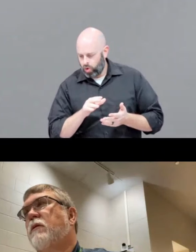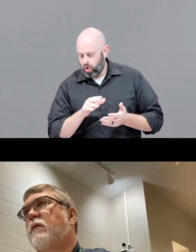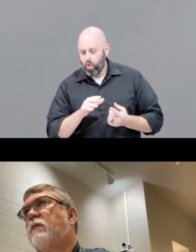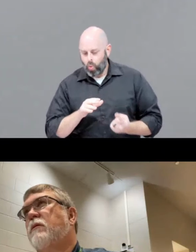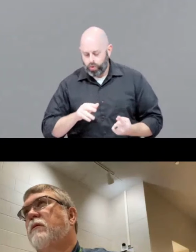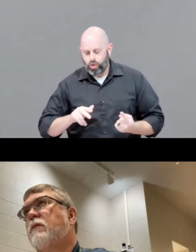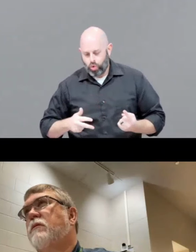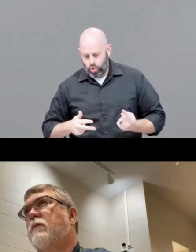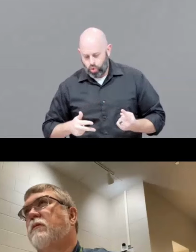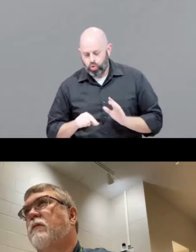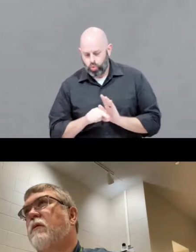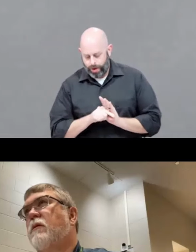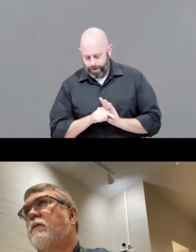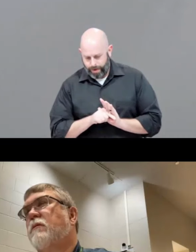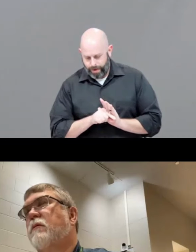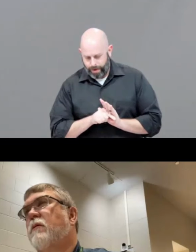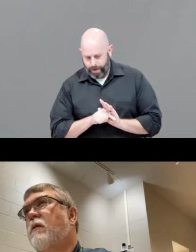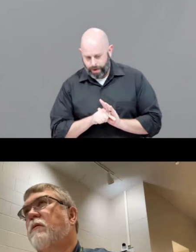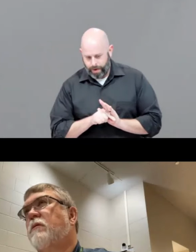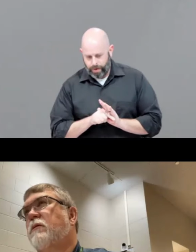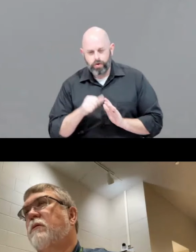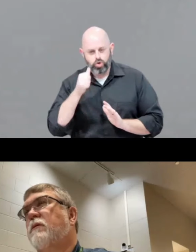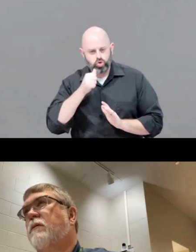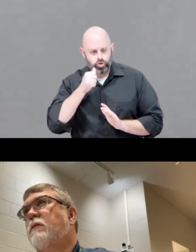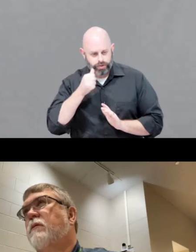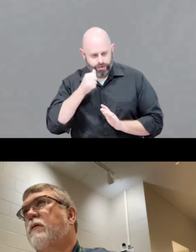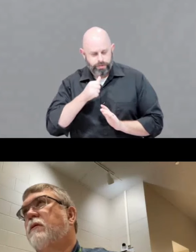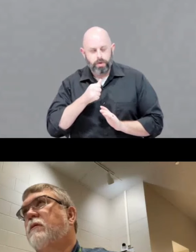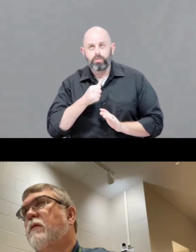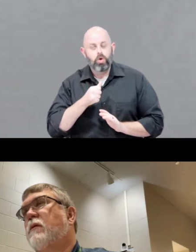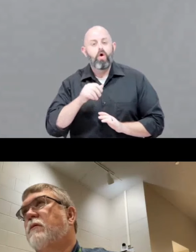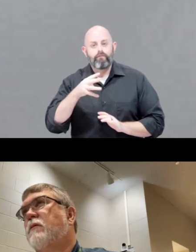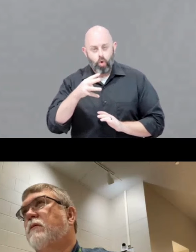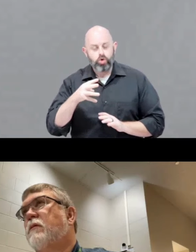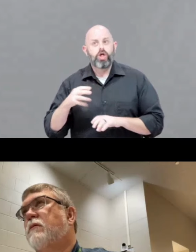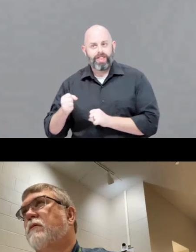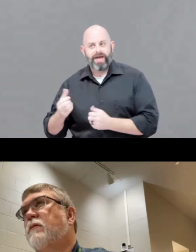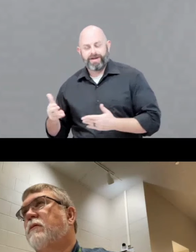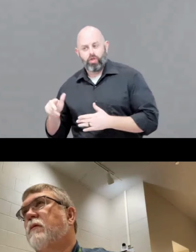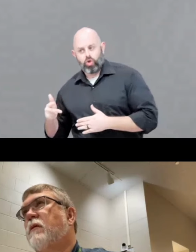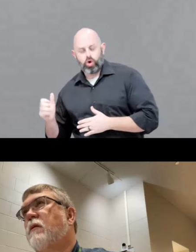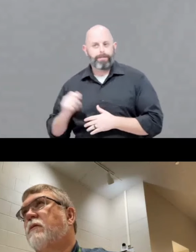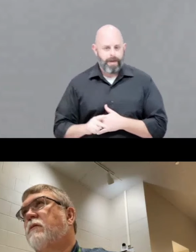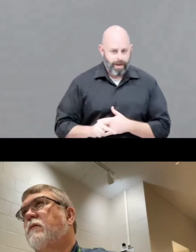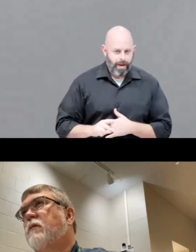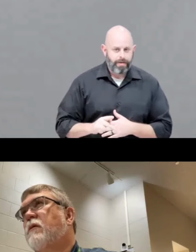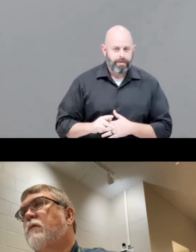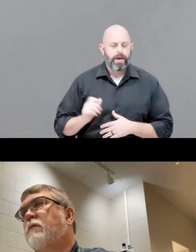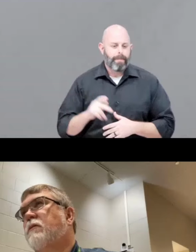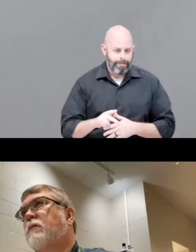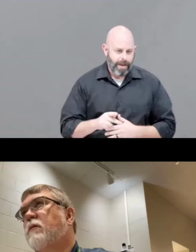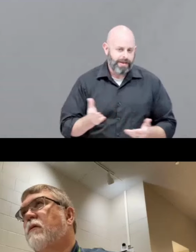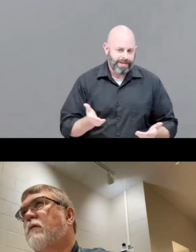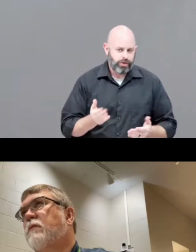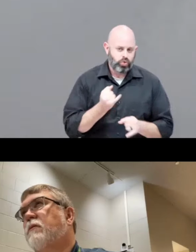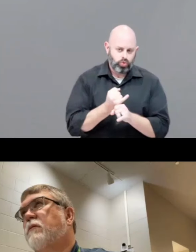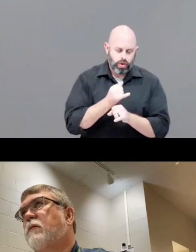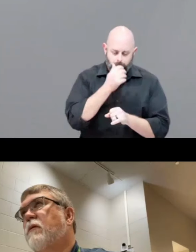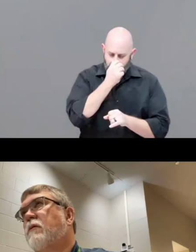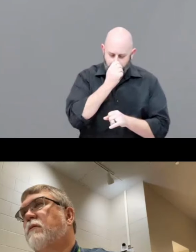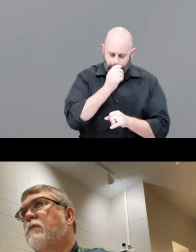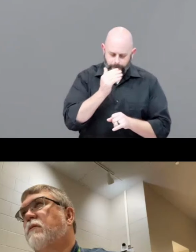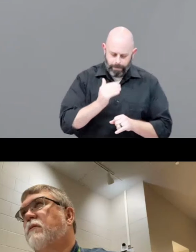one's in 3rd grade. I'm sorry, she's in 4th grade. She left us in 3rd grade, but she's coming back to us. And